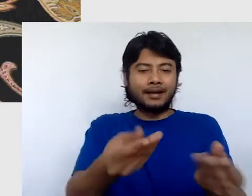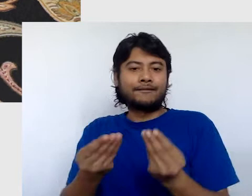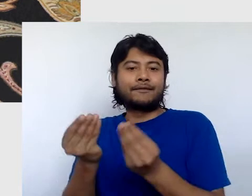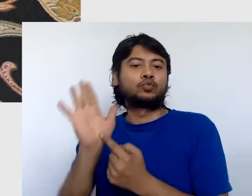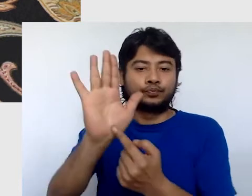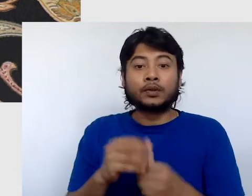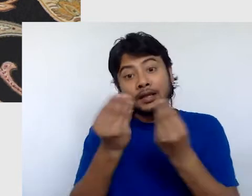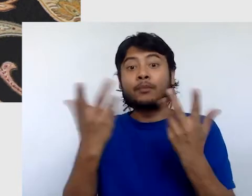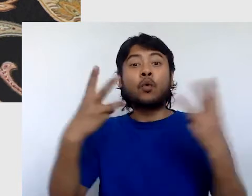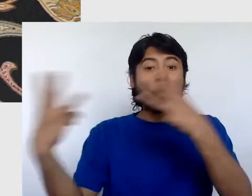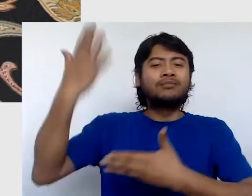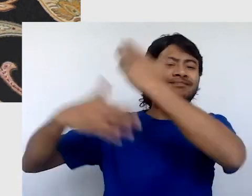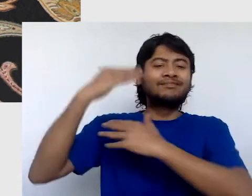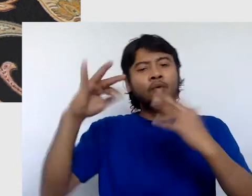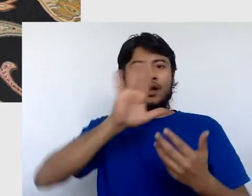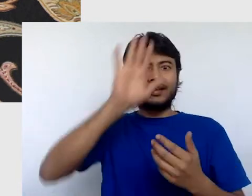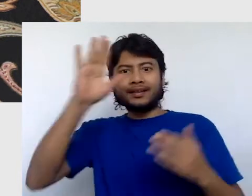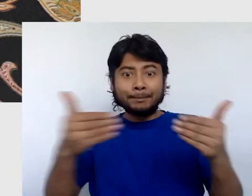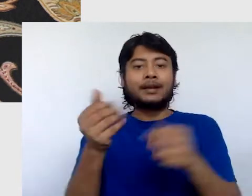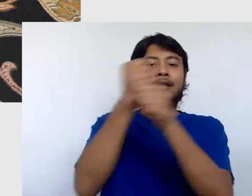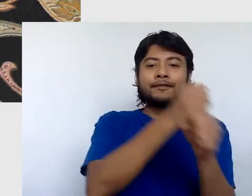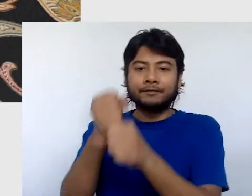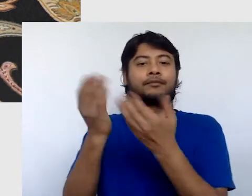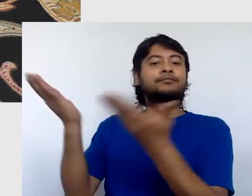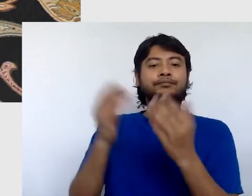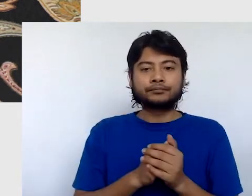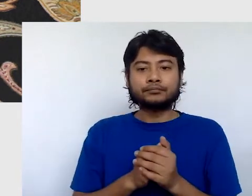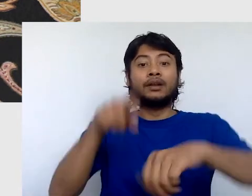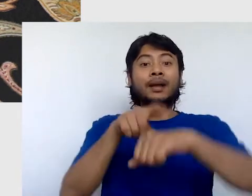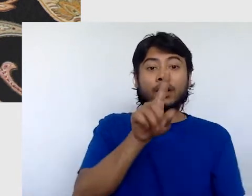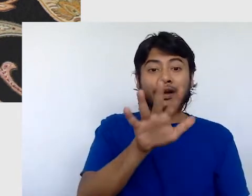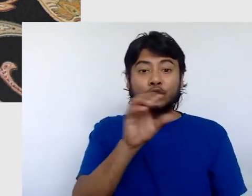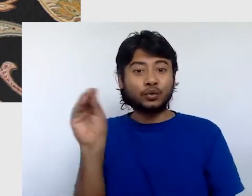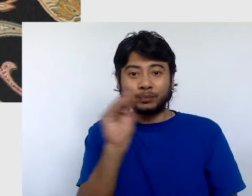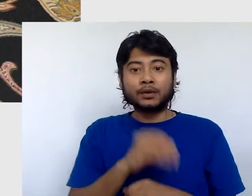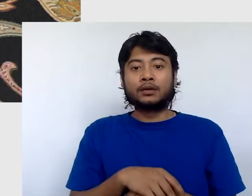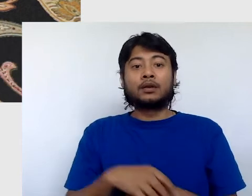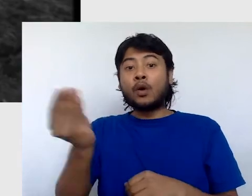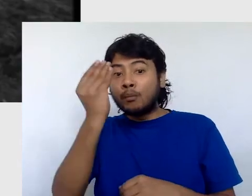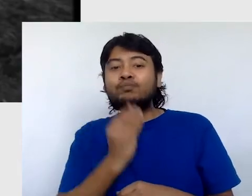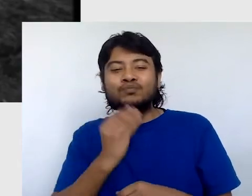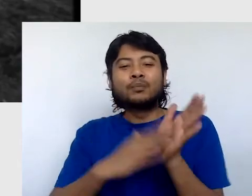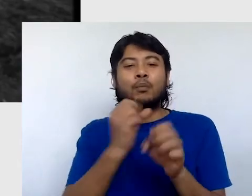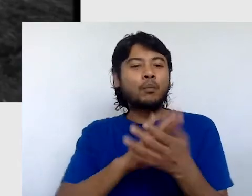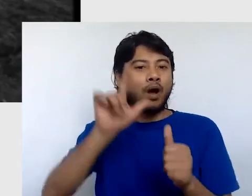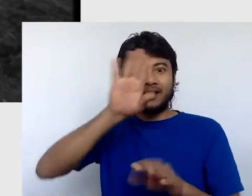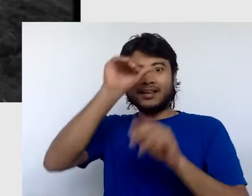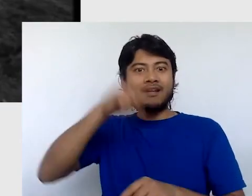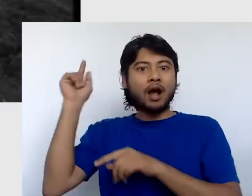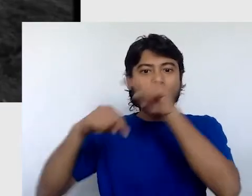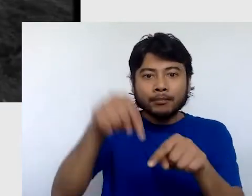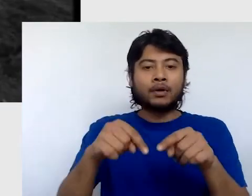commissioned, others were acquired in war or gifted in exchange. From the 16th century onwards, Jodhpur